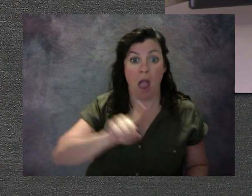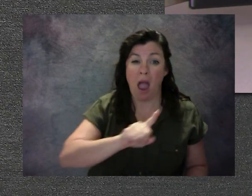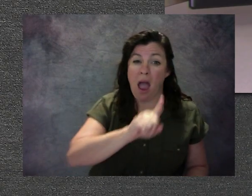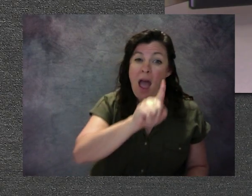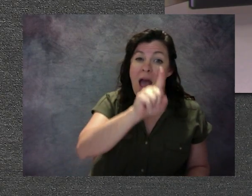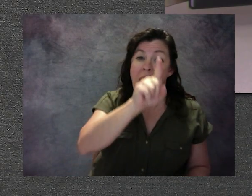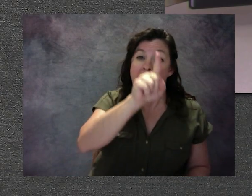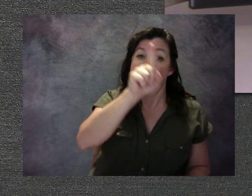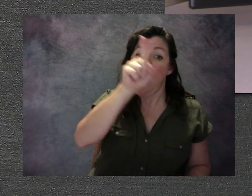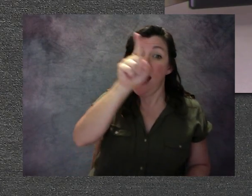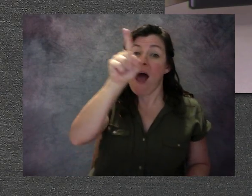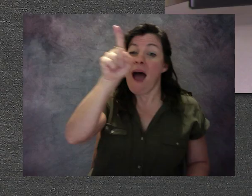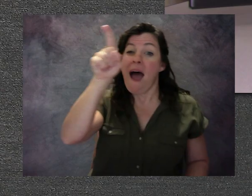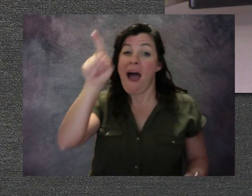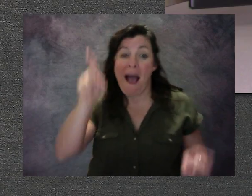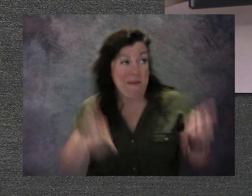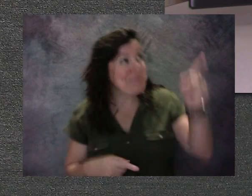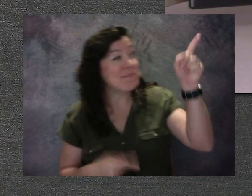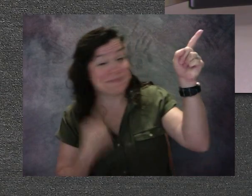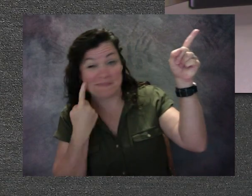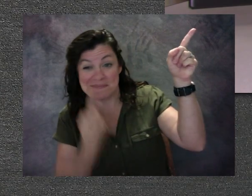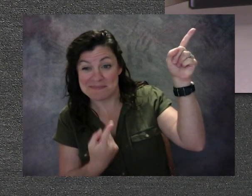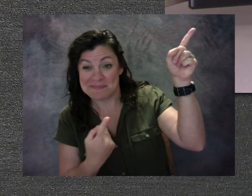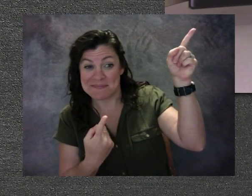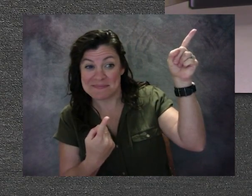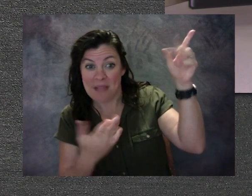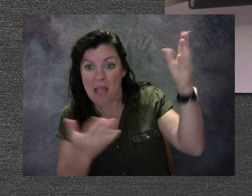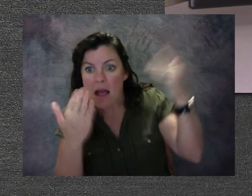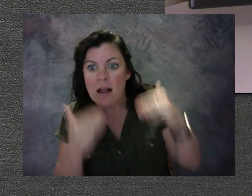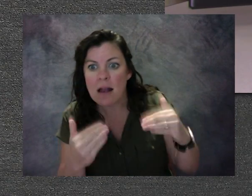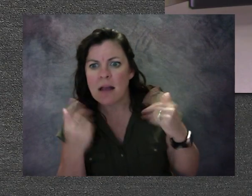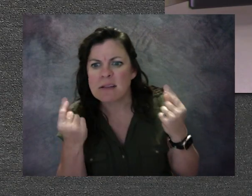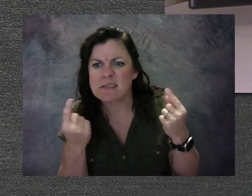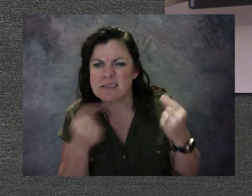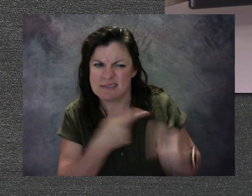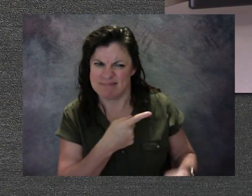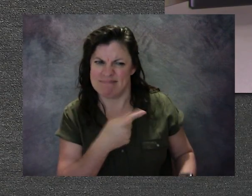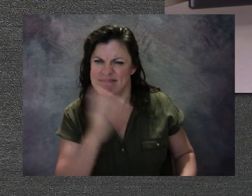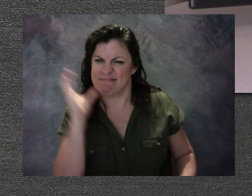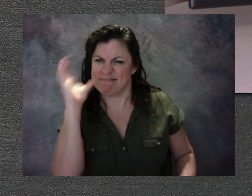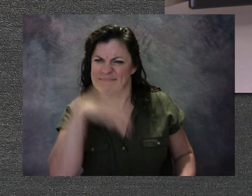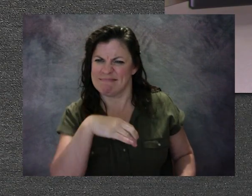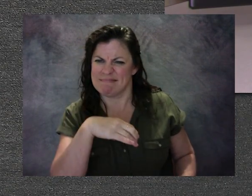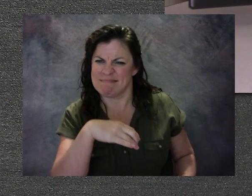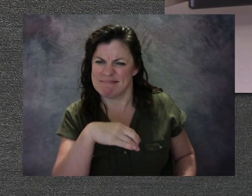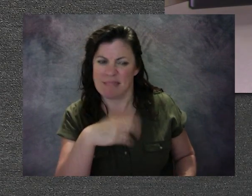top of the hill. And do you know what I saw up there? I know this is different, but there were 2 doors.